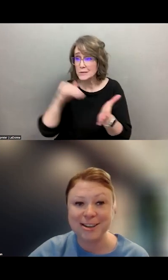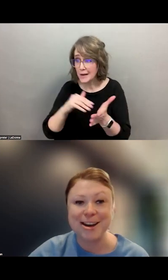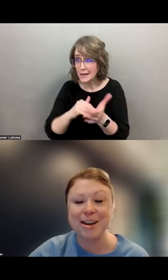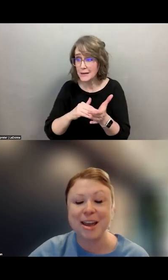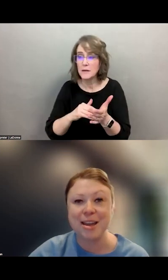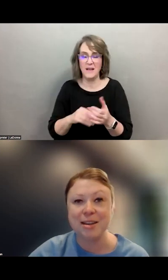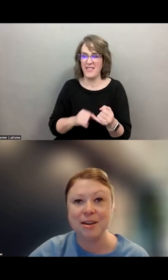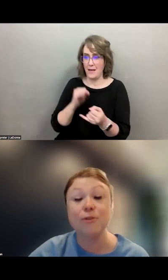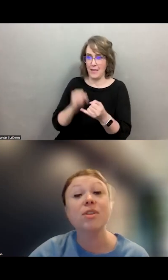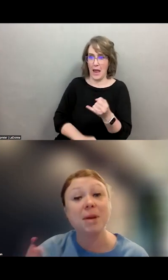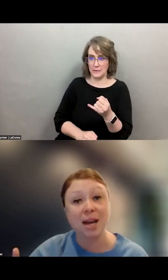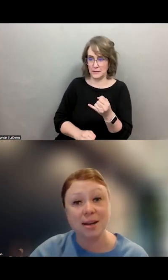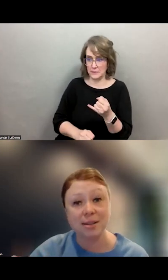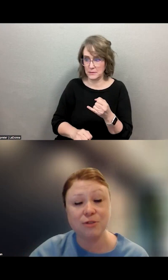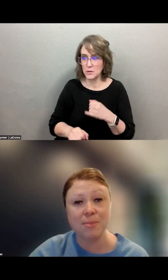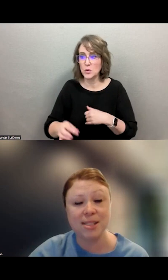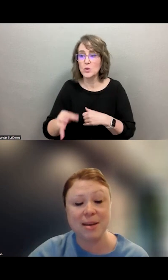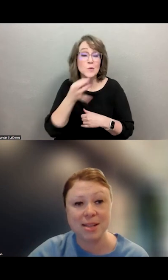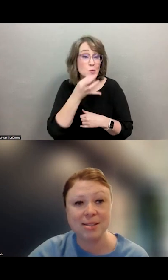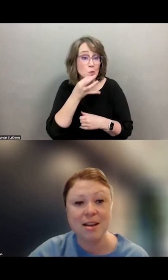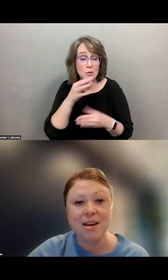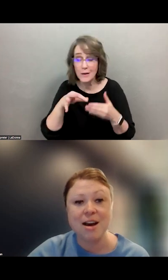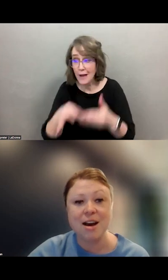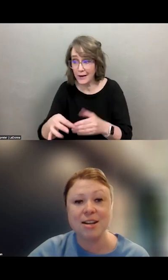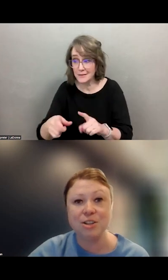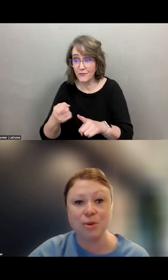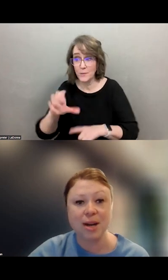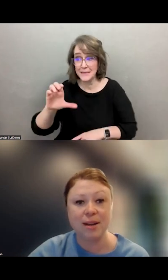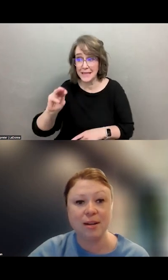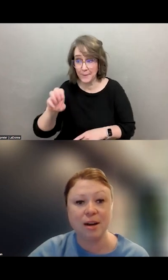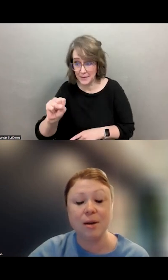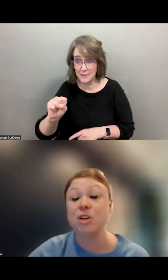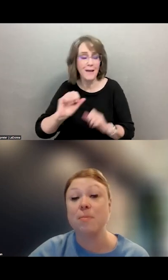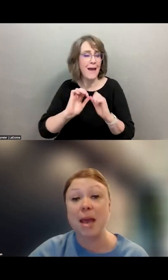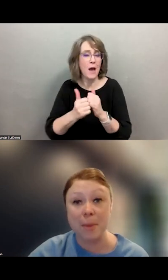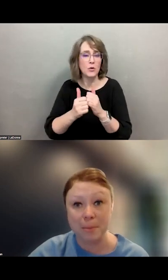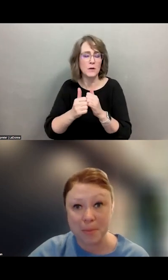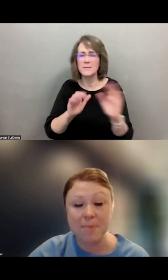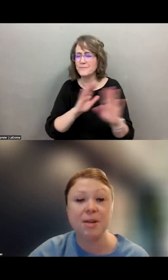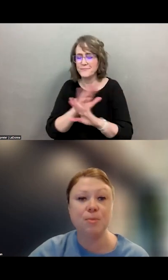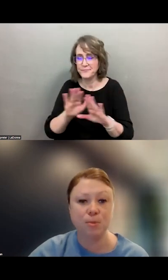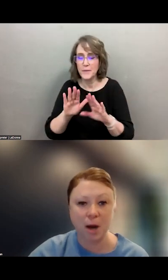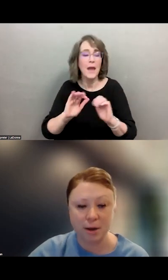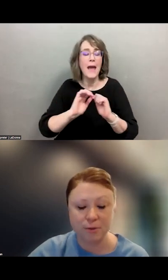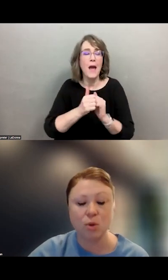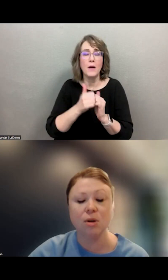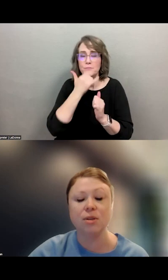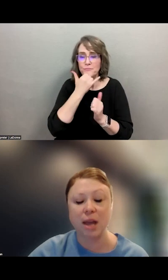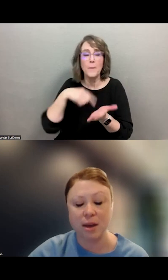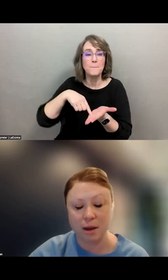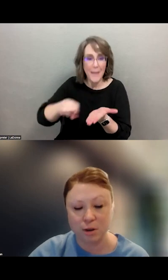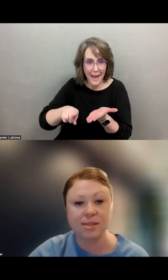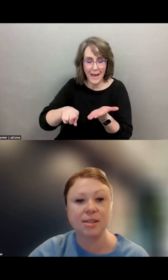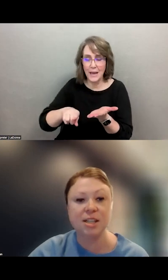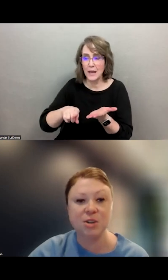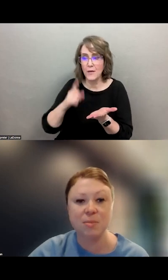least, a forthcoming guidance from CMS on integrating, on payment for